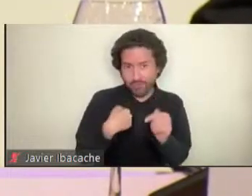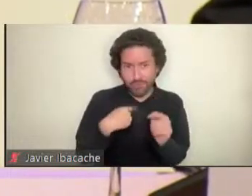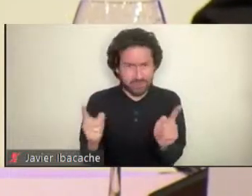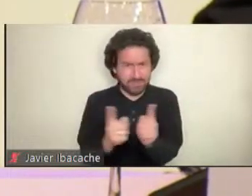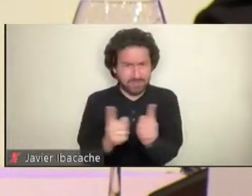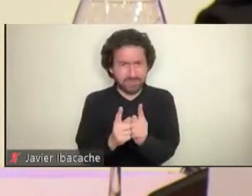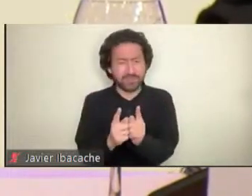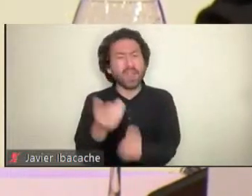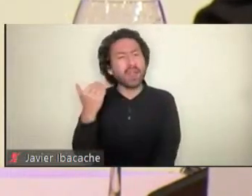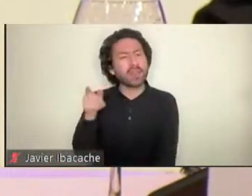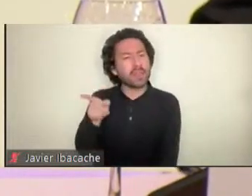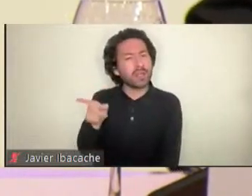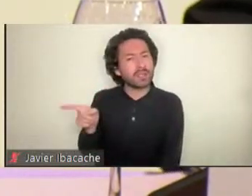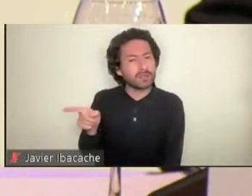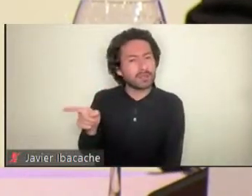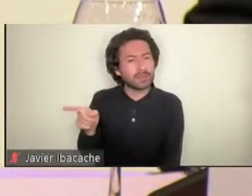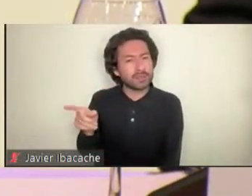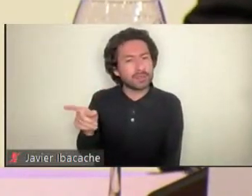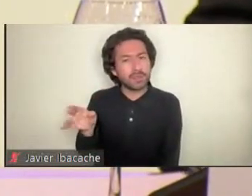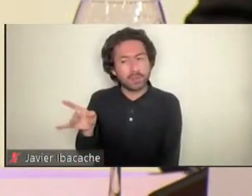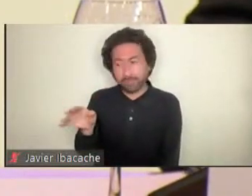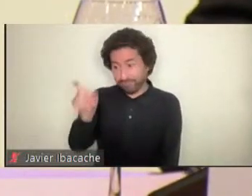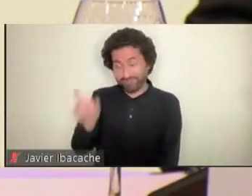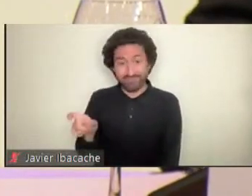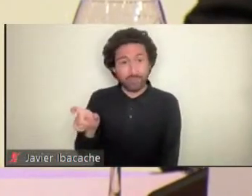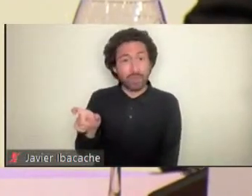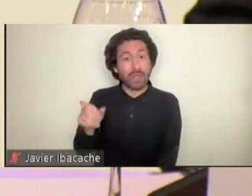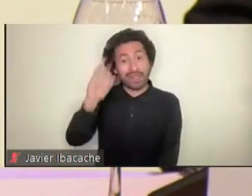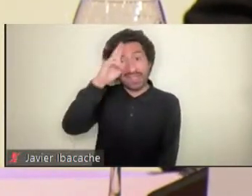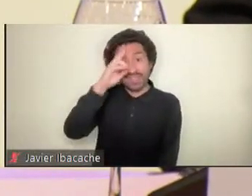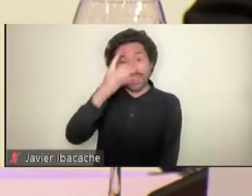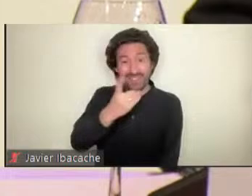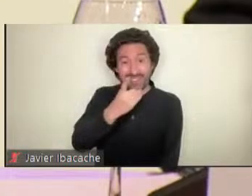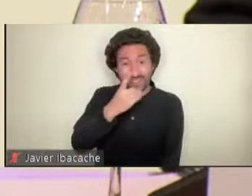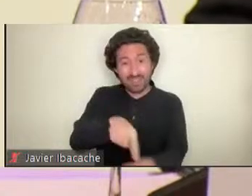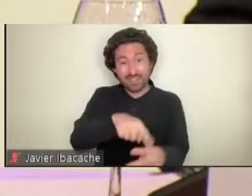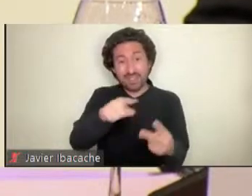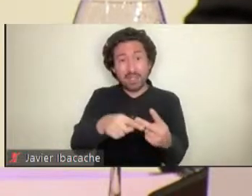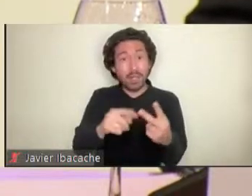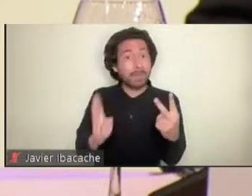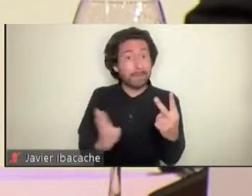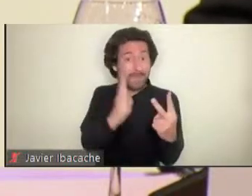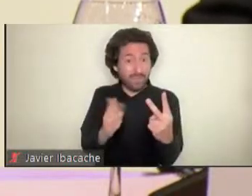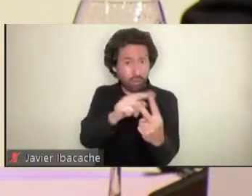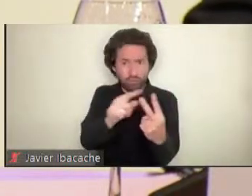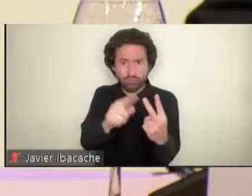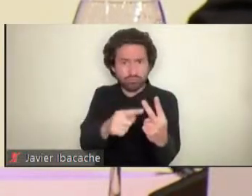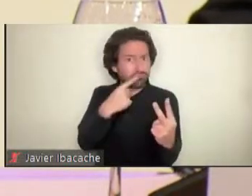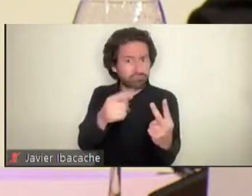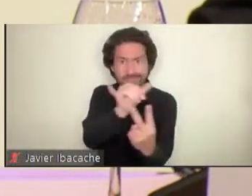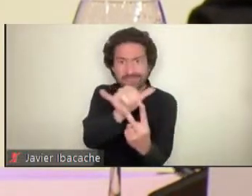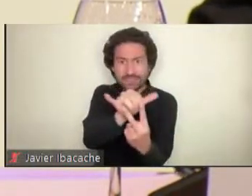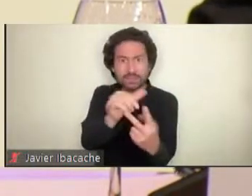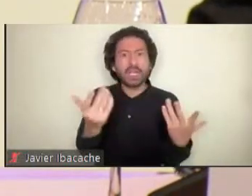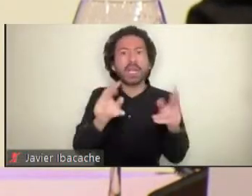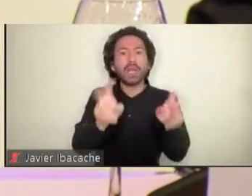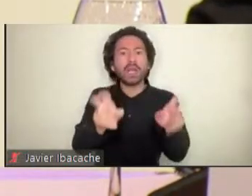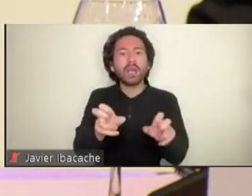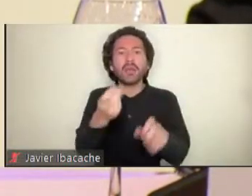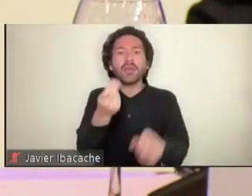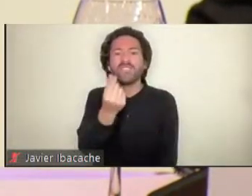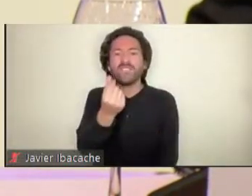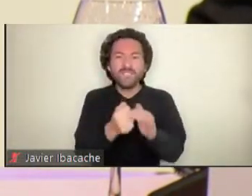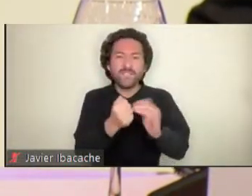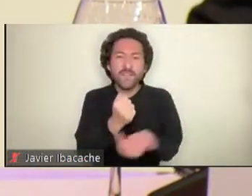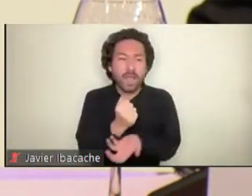I'd like to end that has been mentioned by the representative of Barbados and